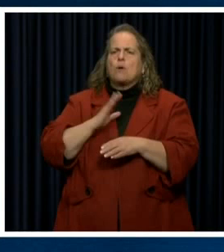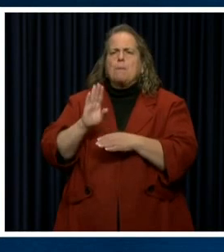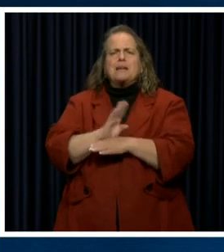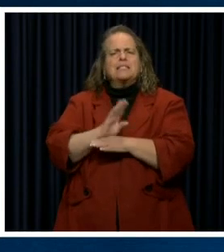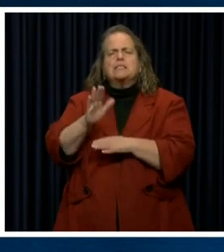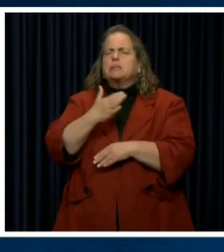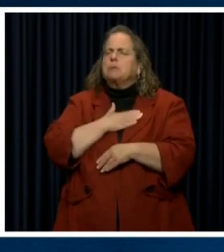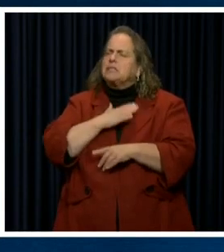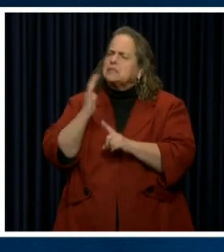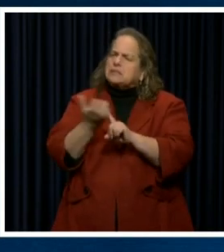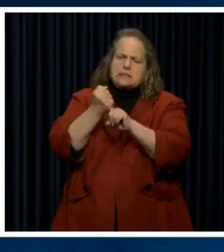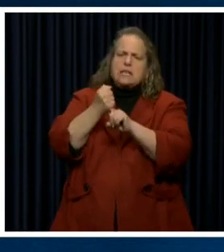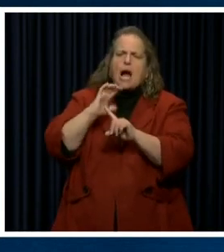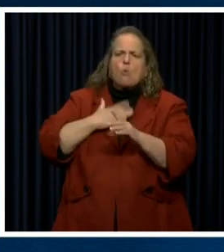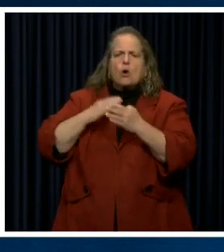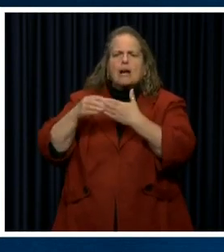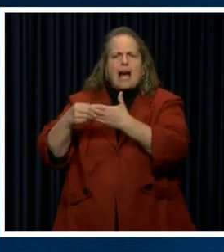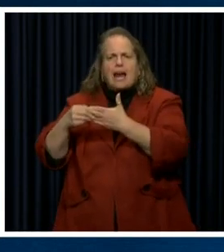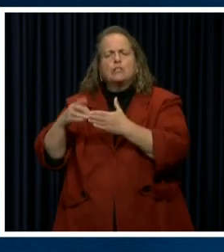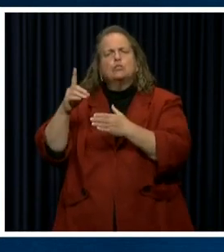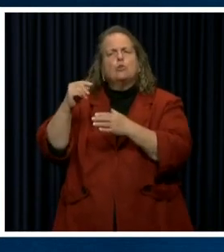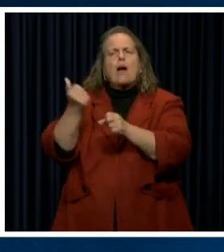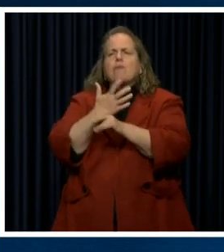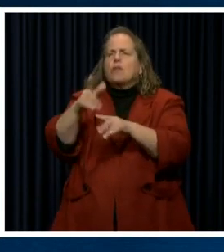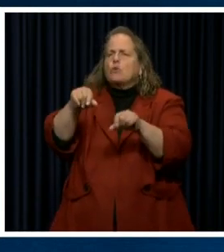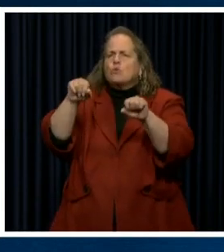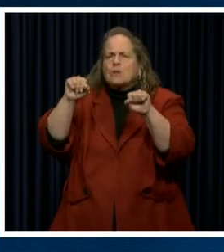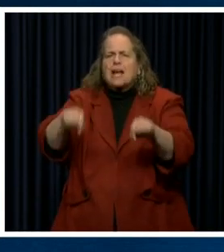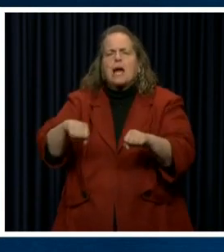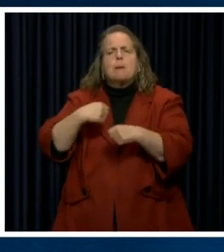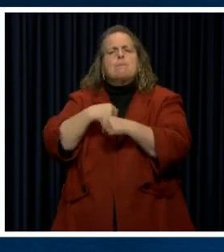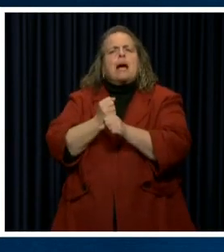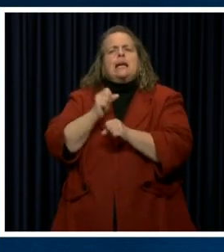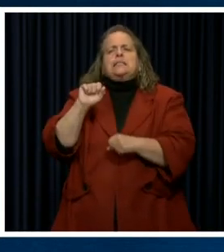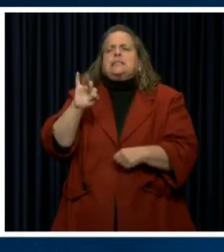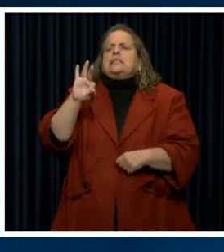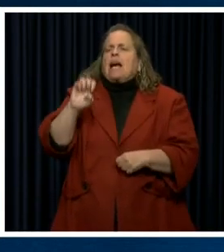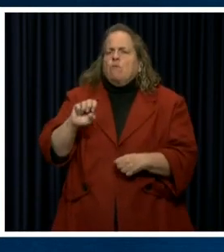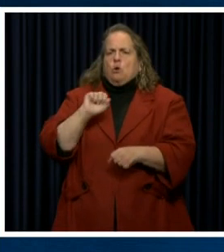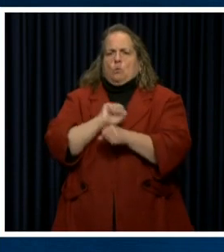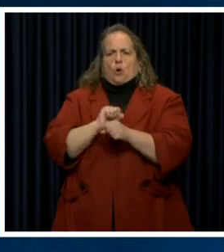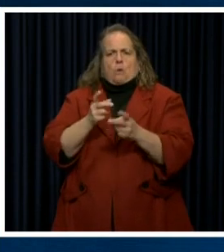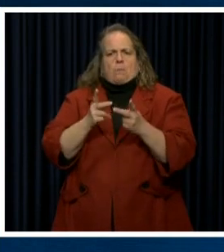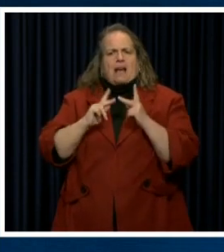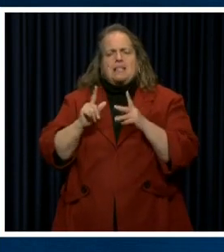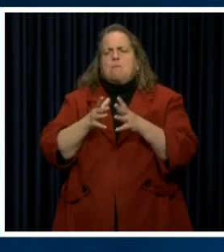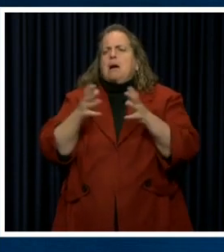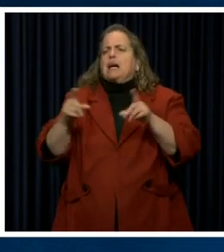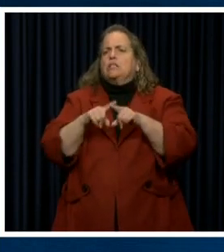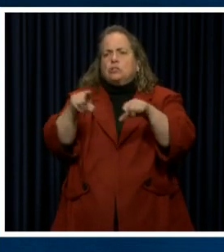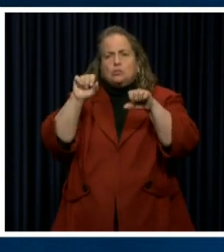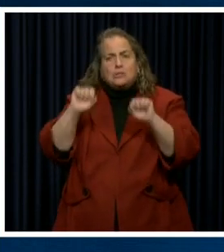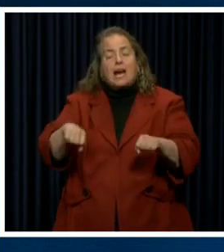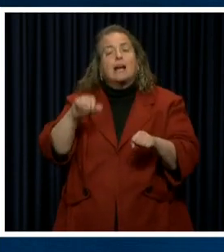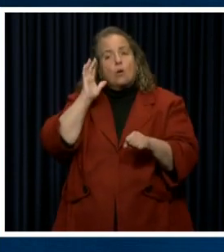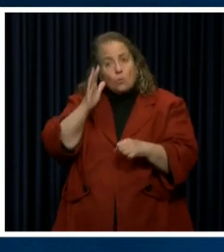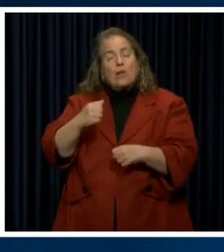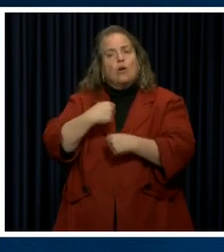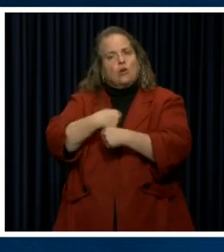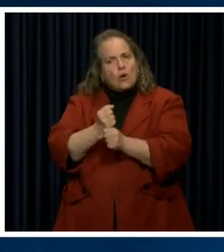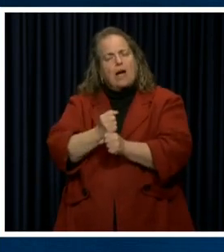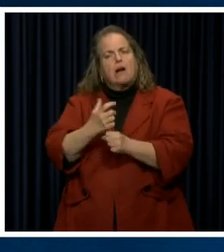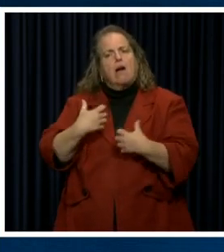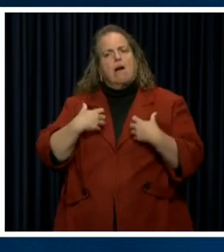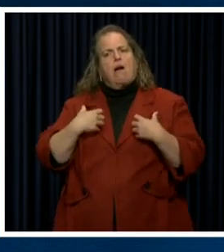guidelines. Do everything you can. Create as safe of an environment as you can, because that's what's going to create confidence for the